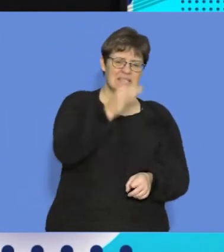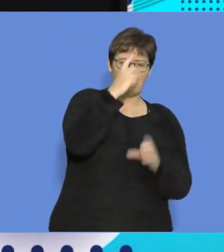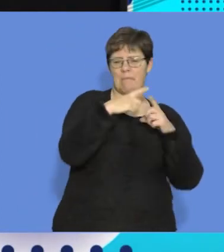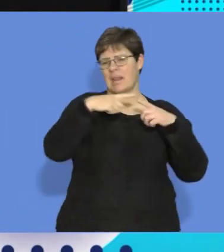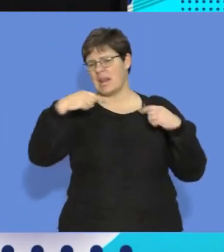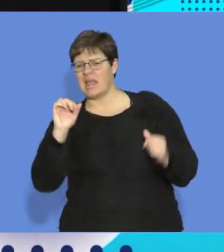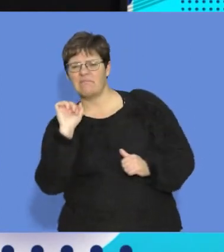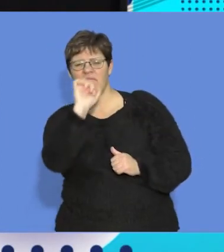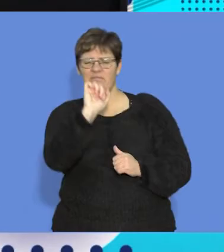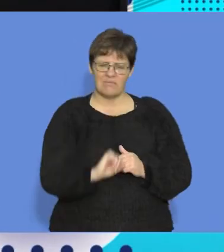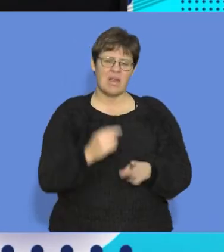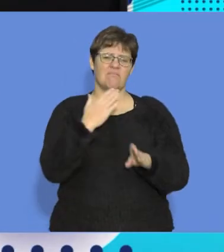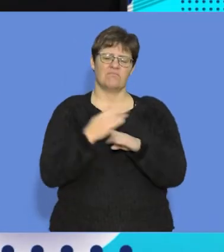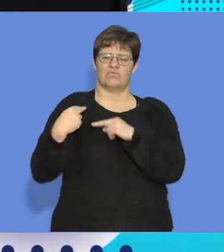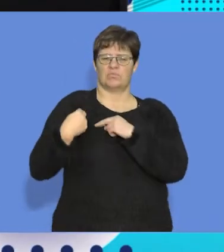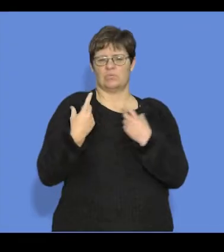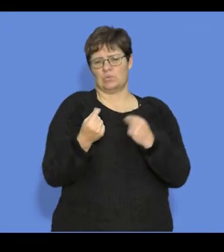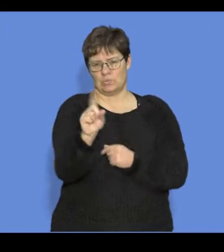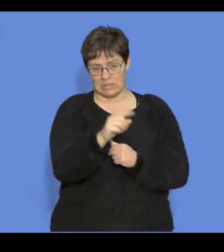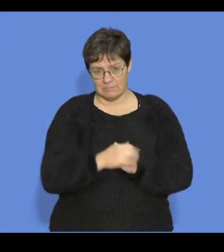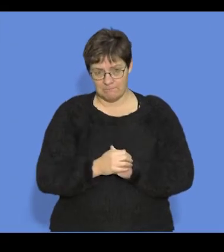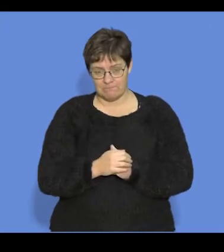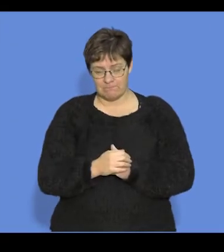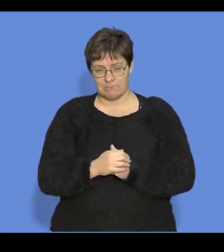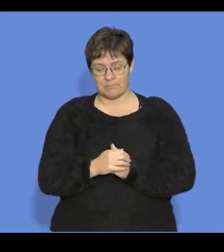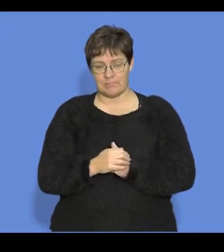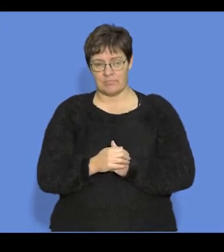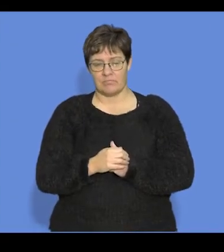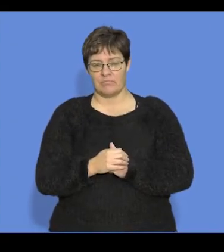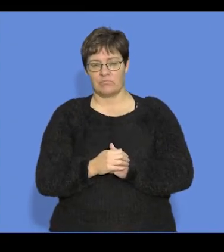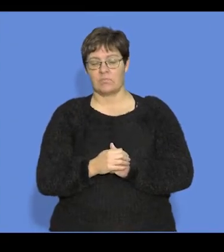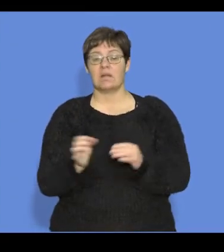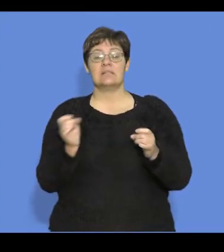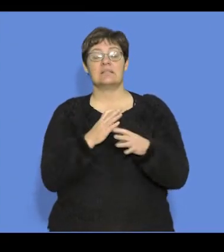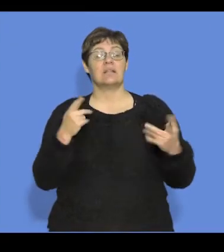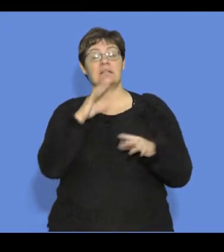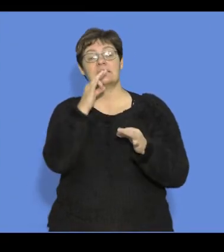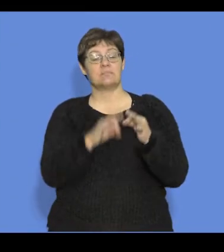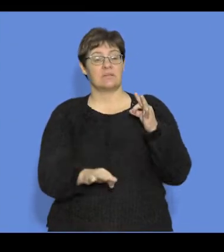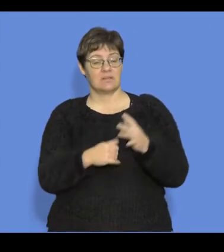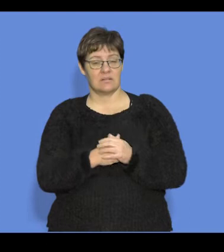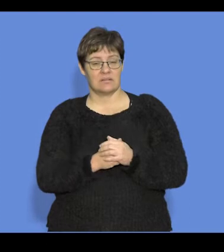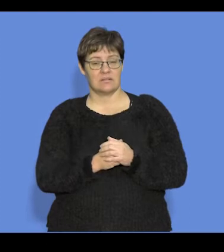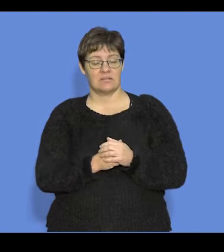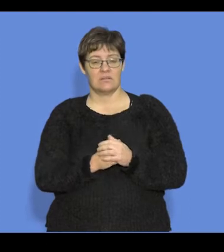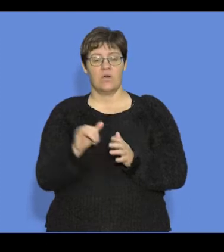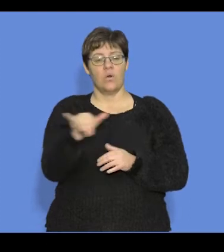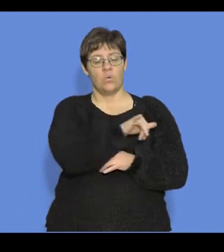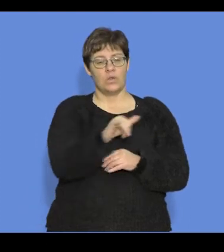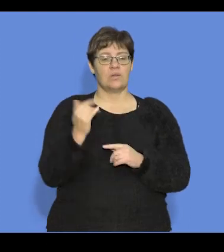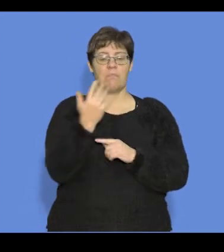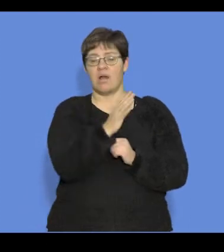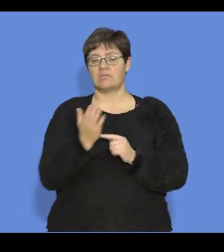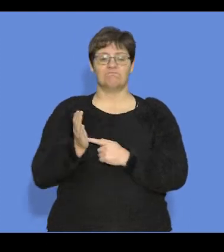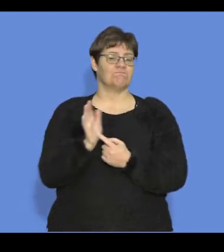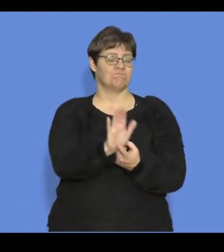what are the functions of the different parts? So what we have here is, starting off, simple. Which plant organ is